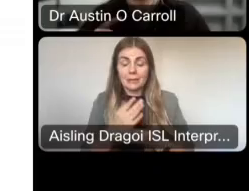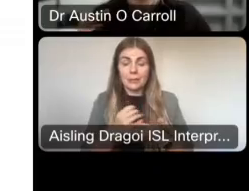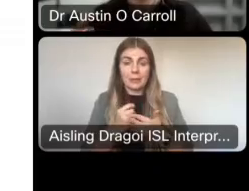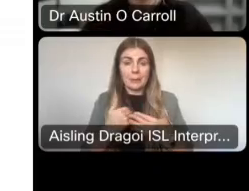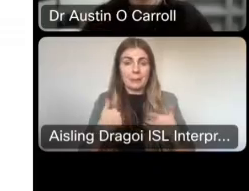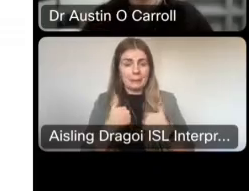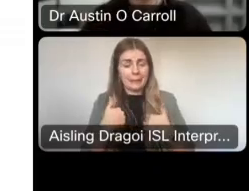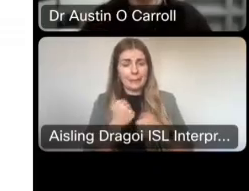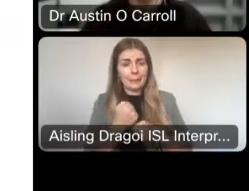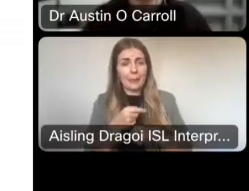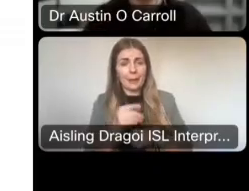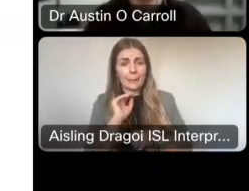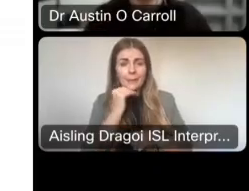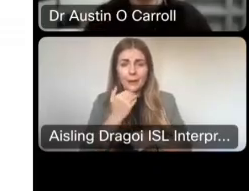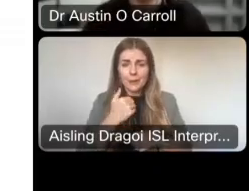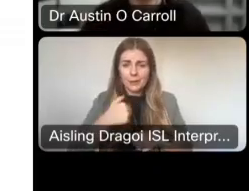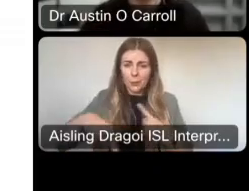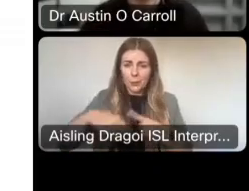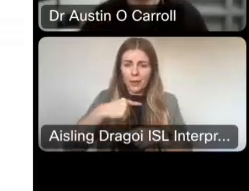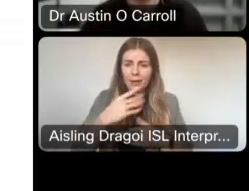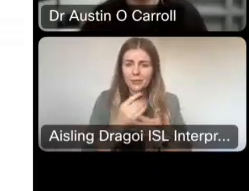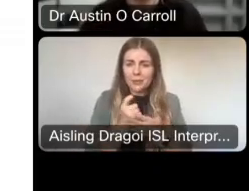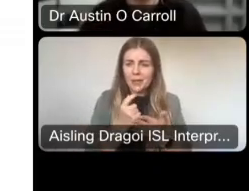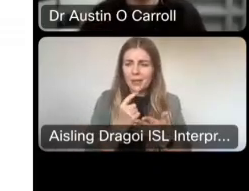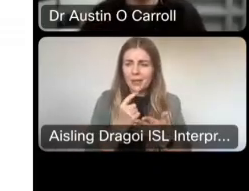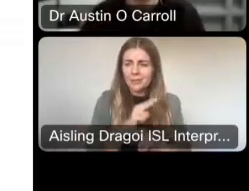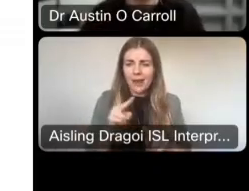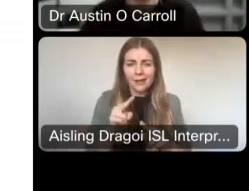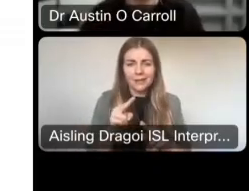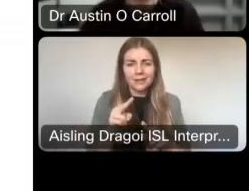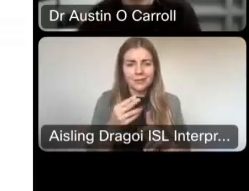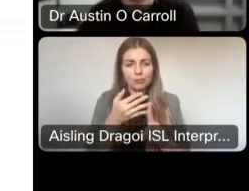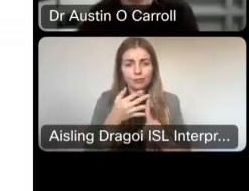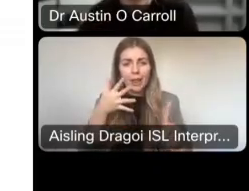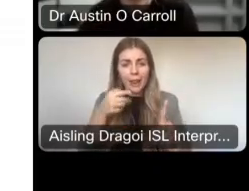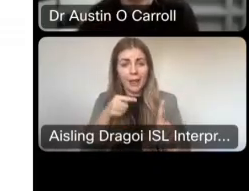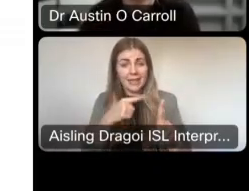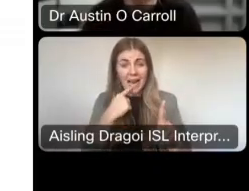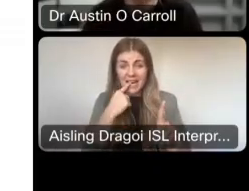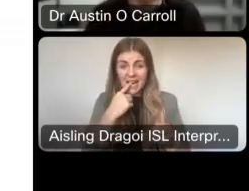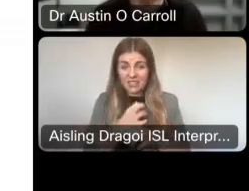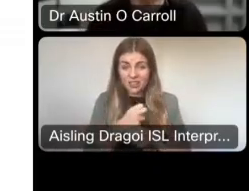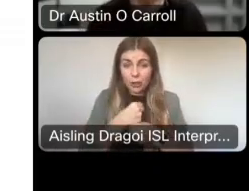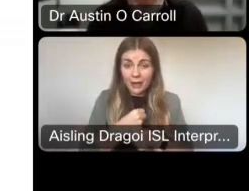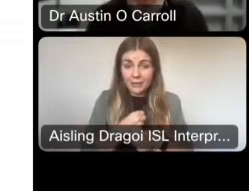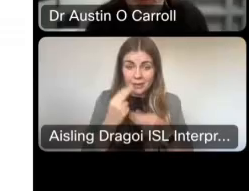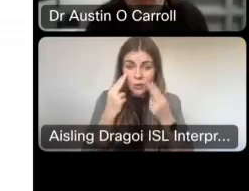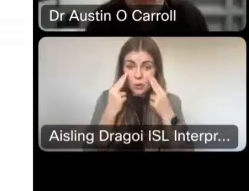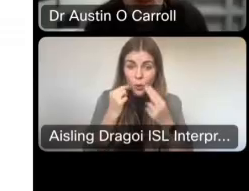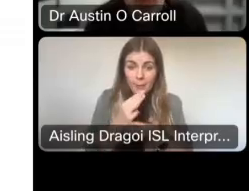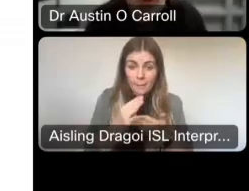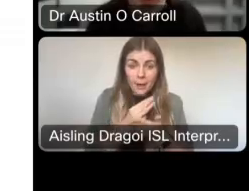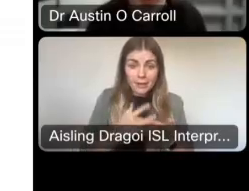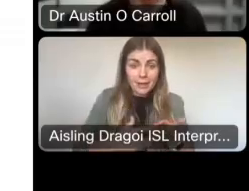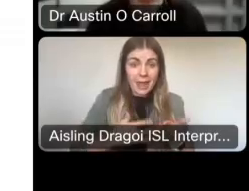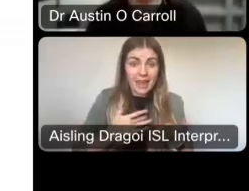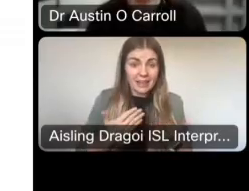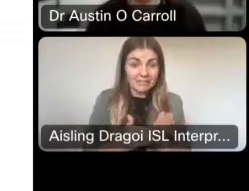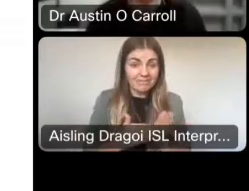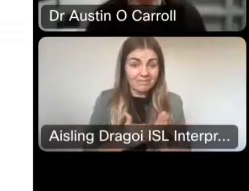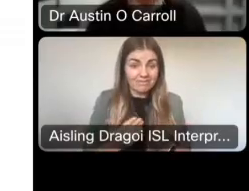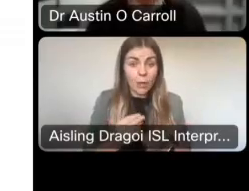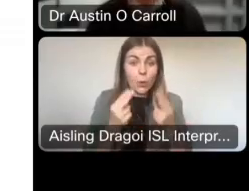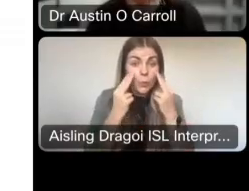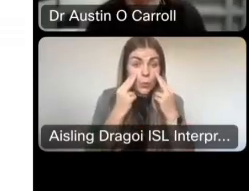are failing to realize that stress is a normal part of life. And in fact, not only is it a normal part of life, it's a